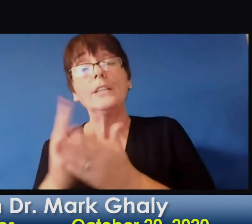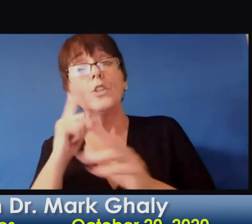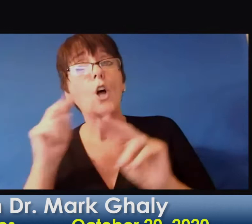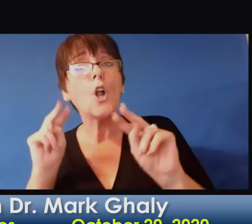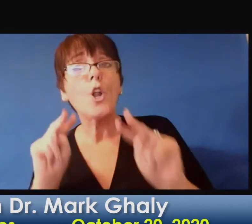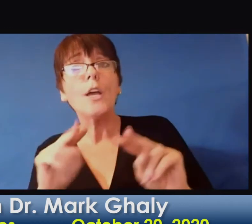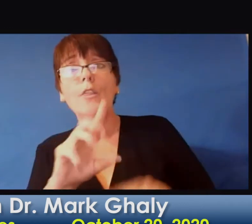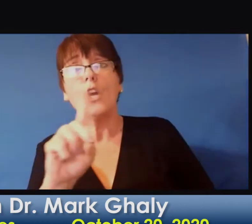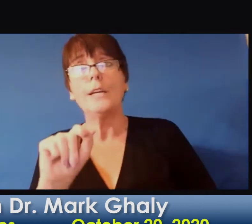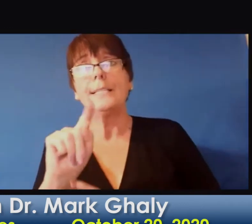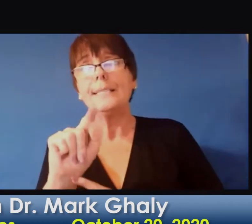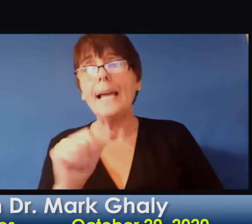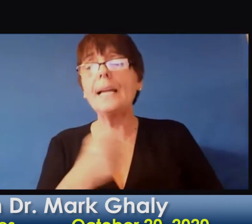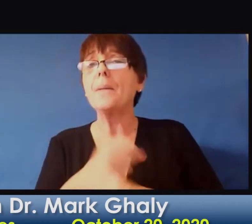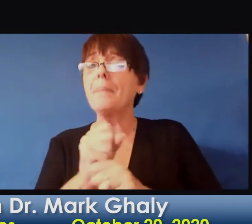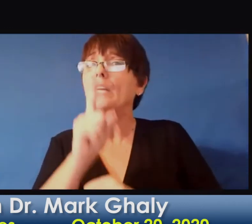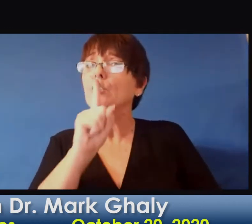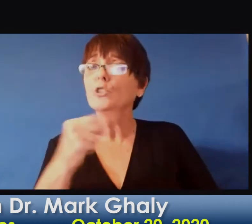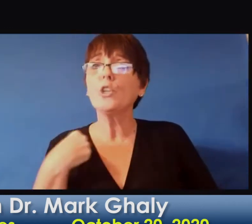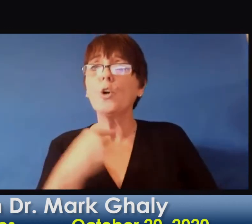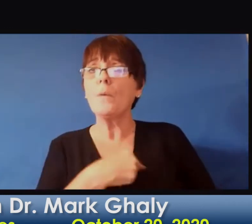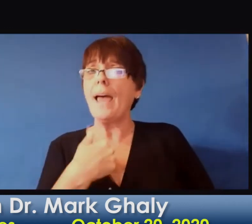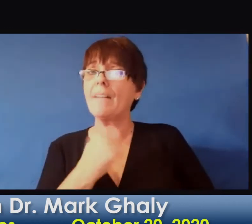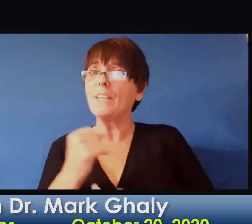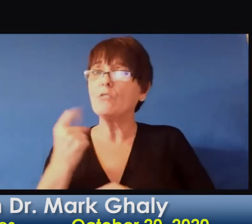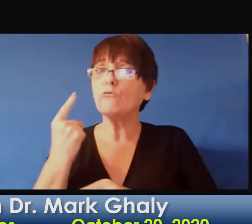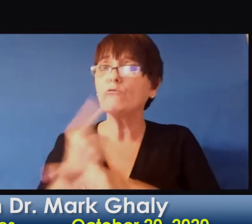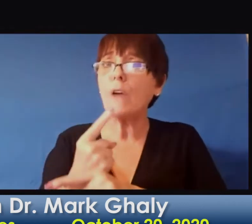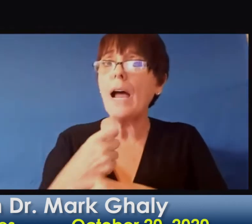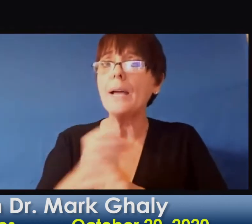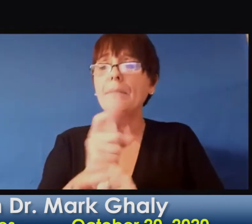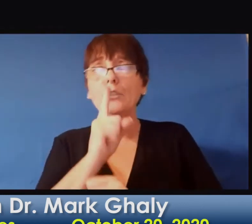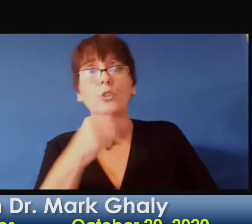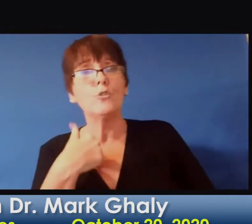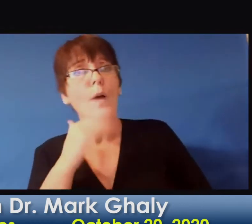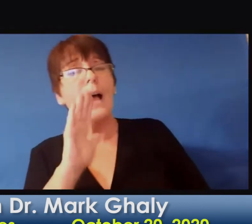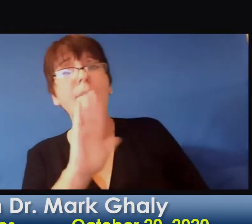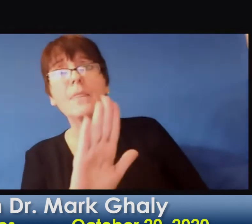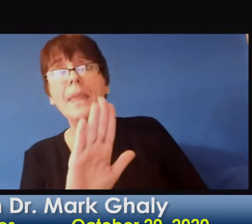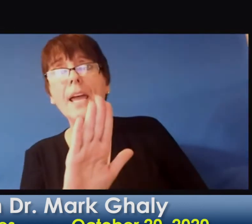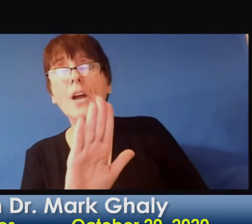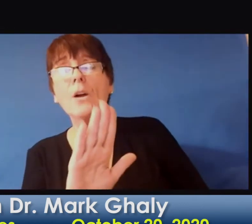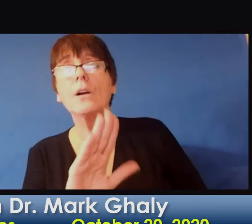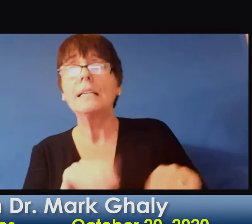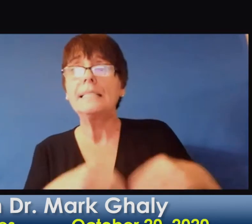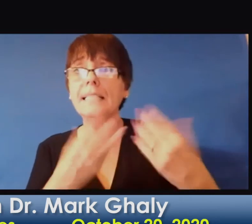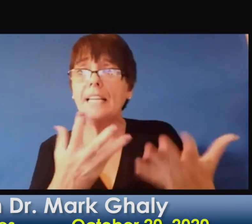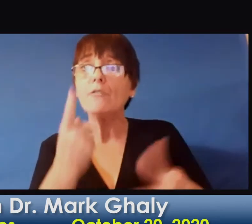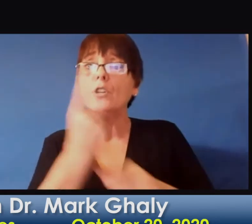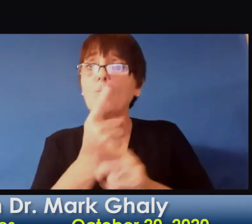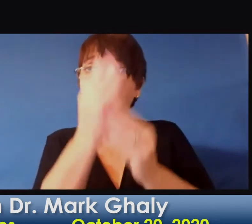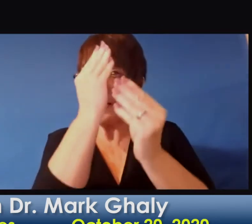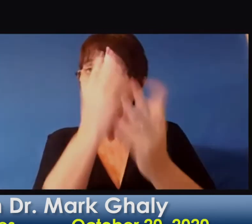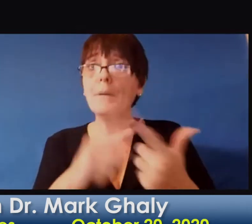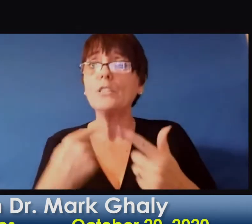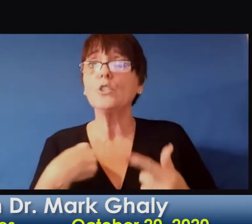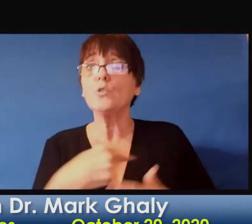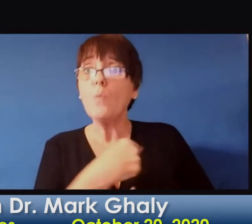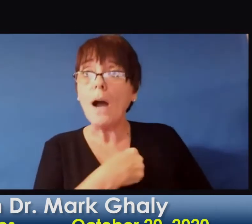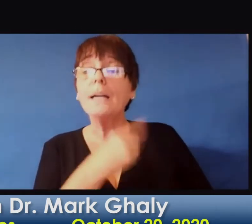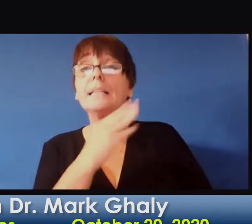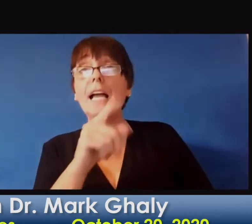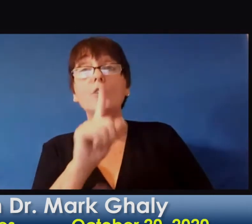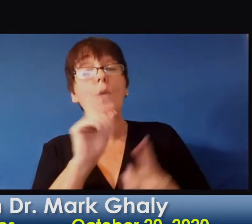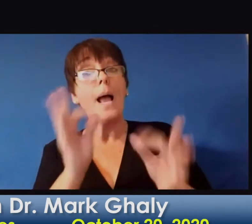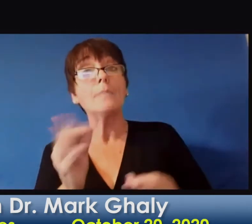at their data, making sure we have it right, making sure they're delivering the right information to us. And you're